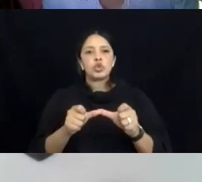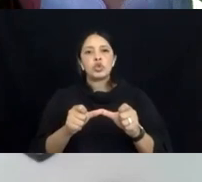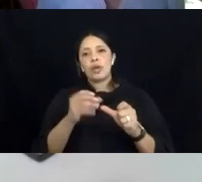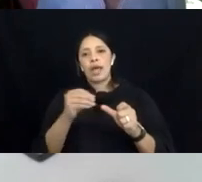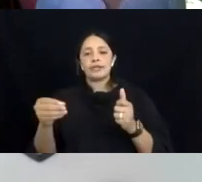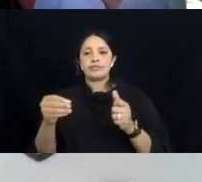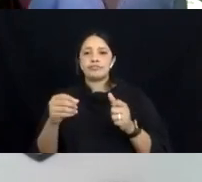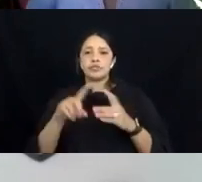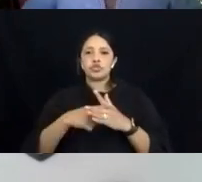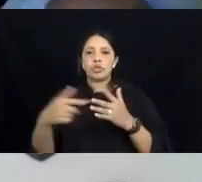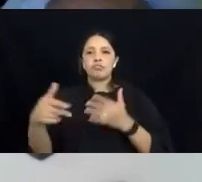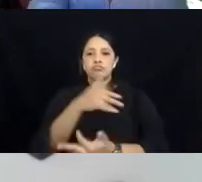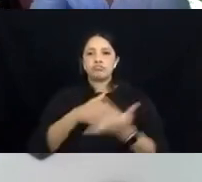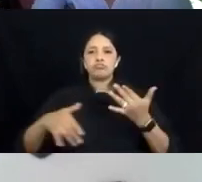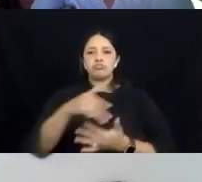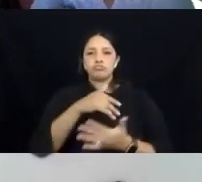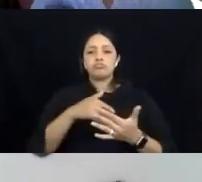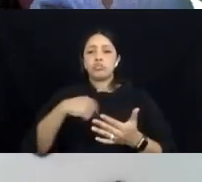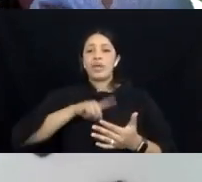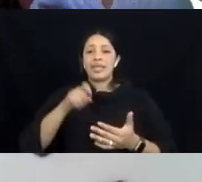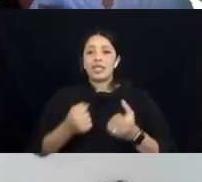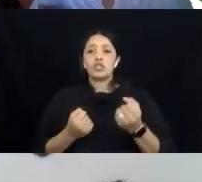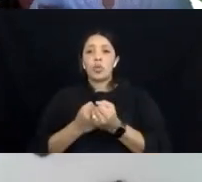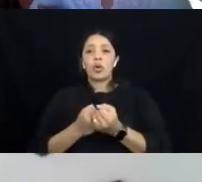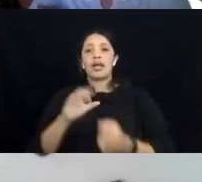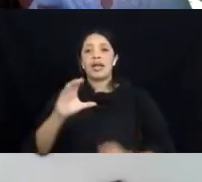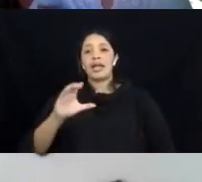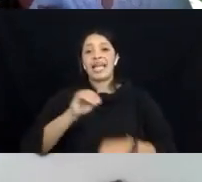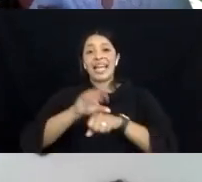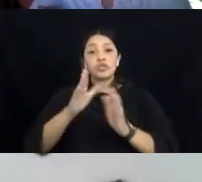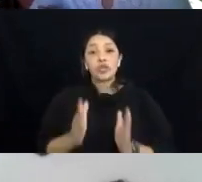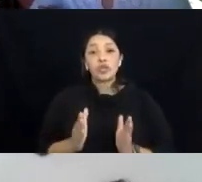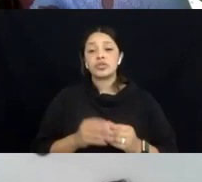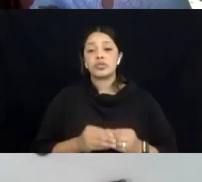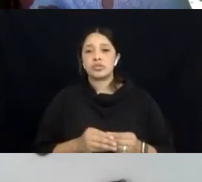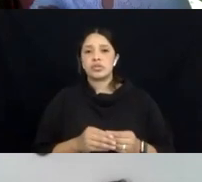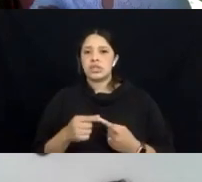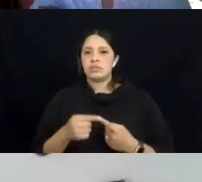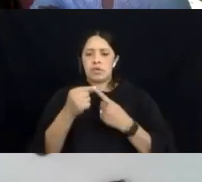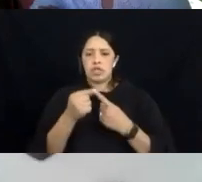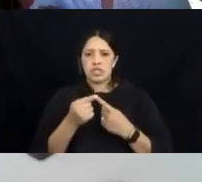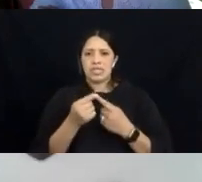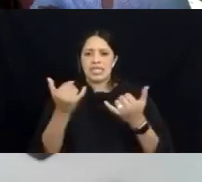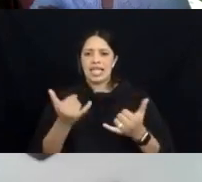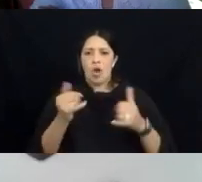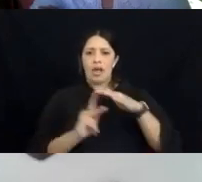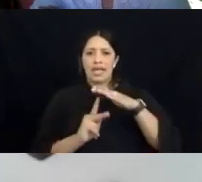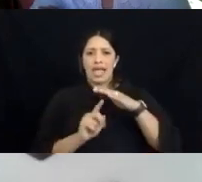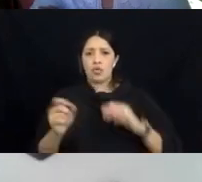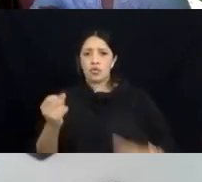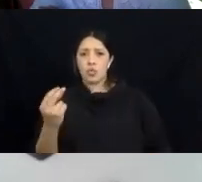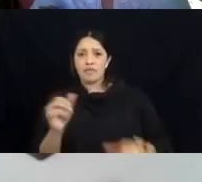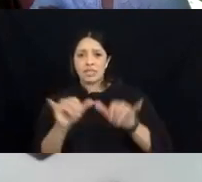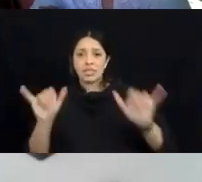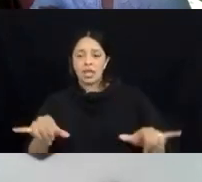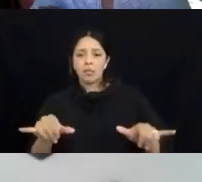higher education that we have. We need to support counselors, especially within the K through 12 system of what are the